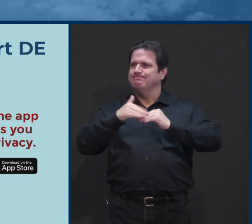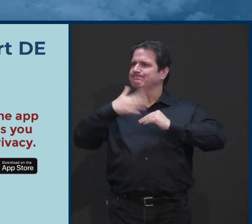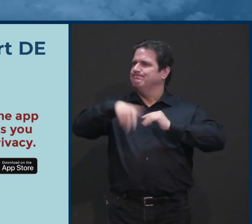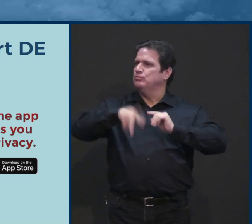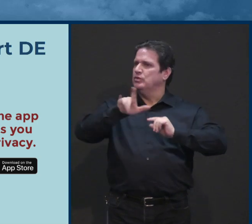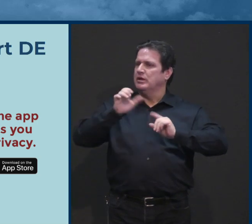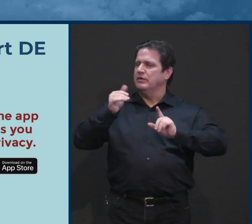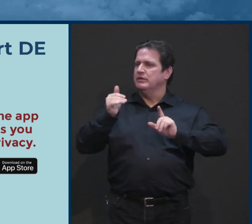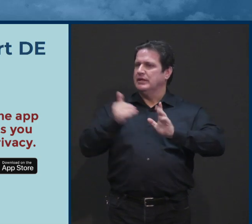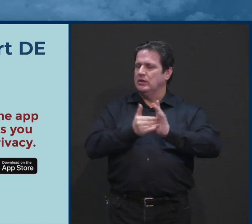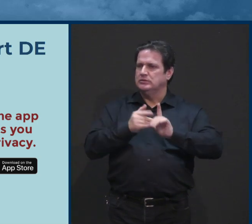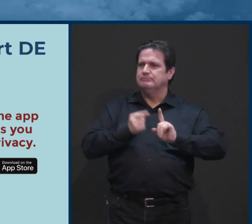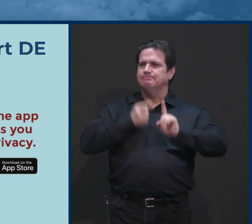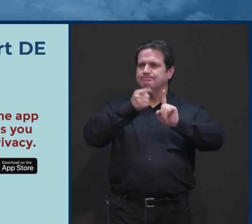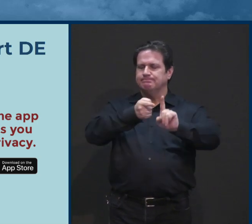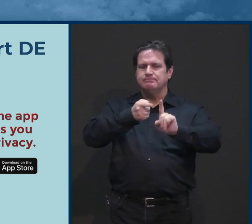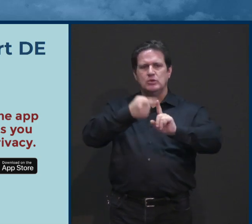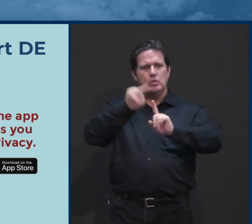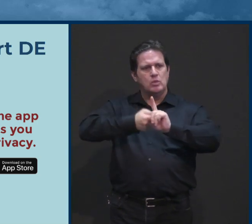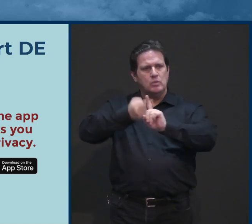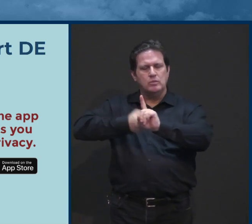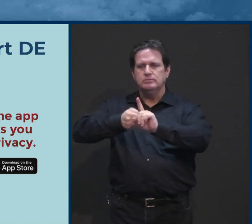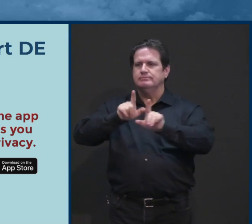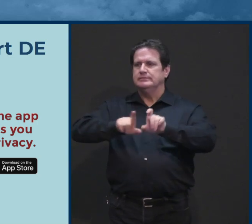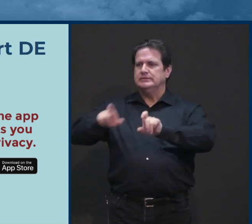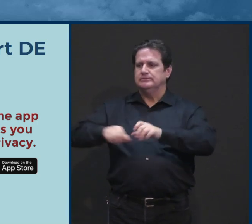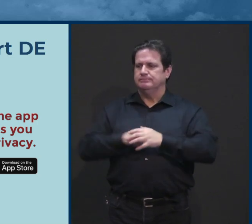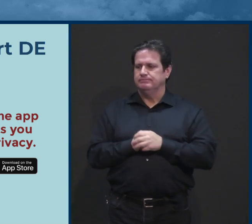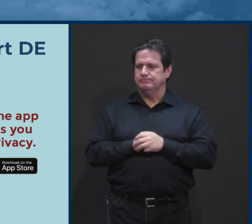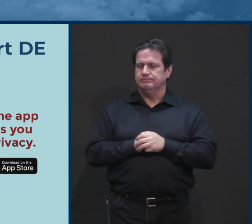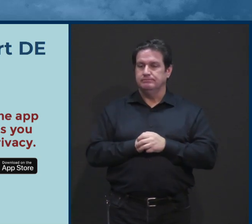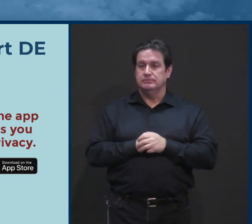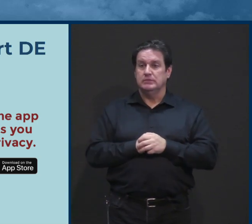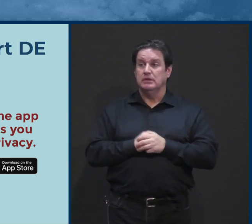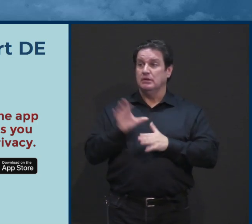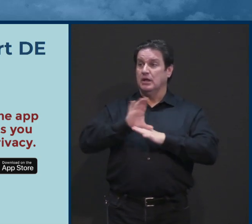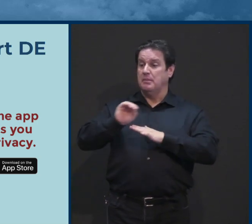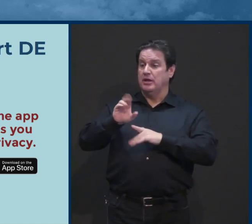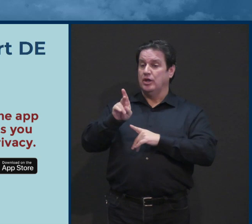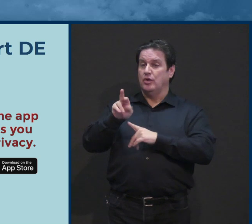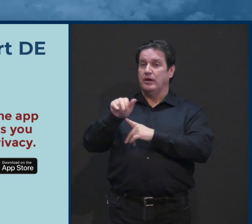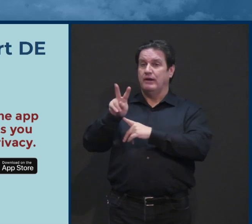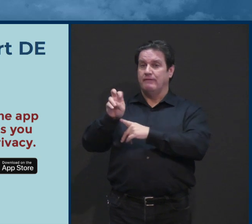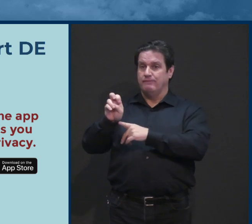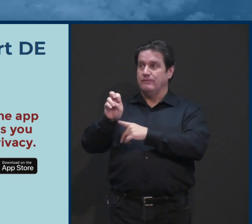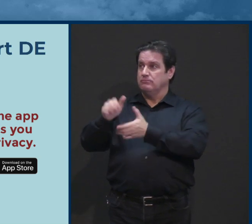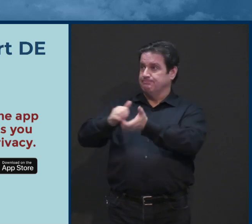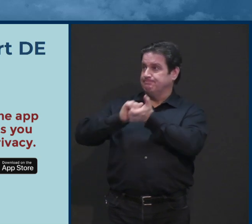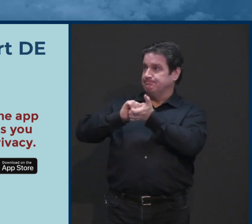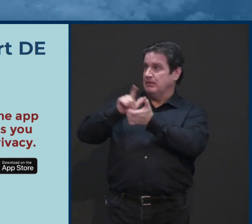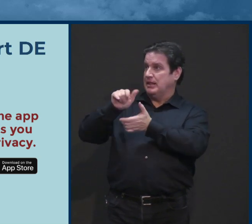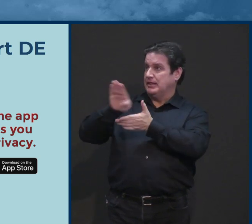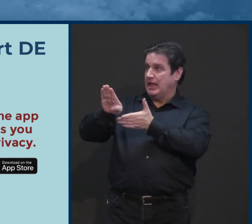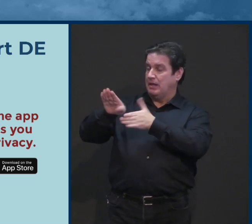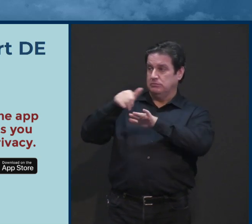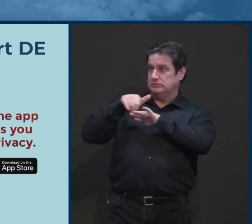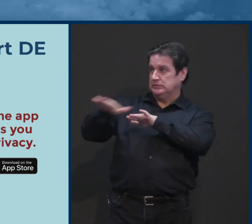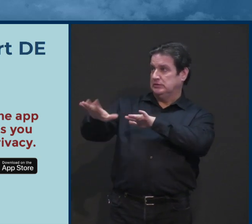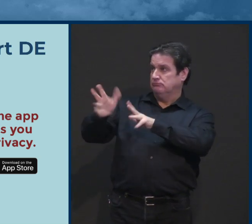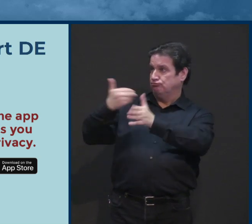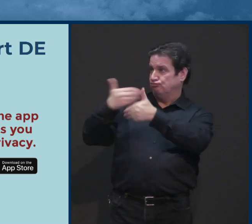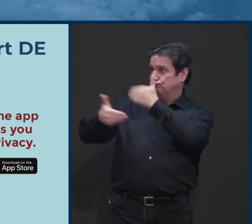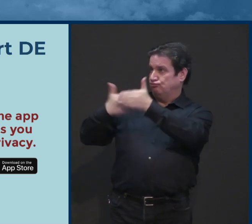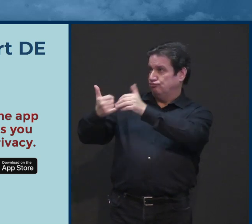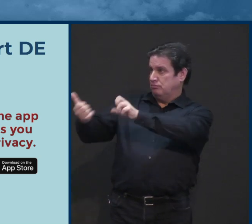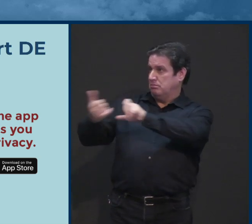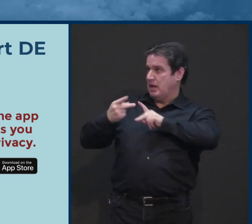but you've proven me wrong. Curative has really been incredible, as really easily to get through and drive through